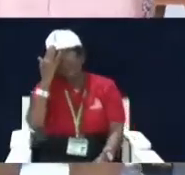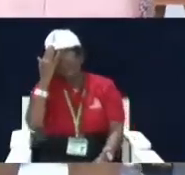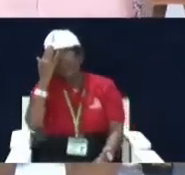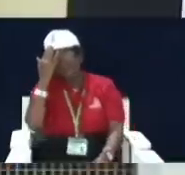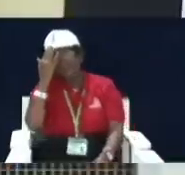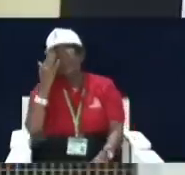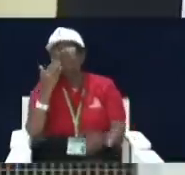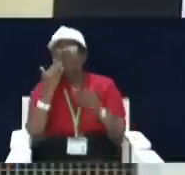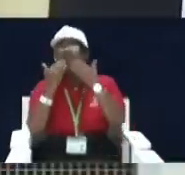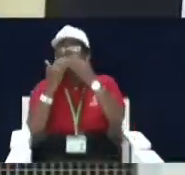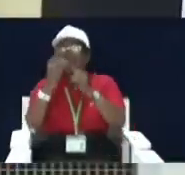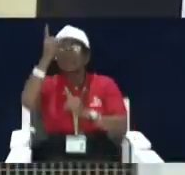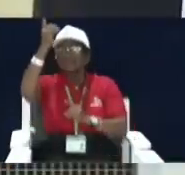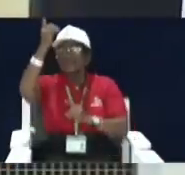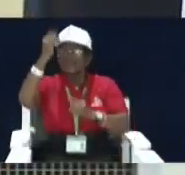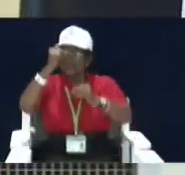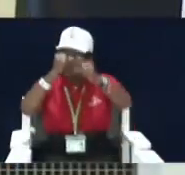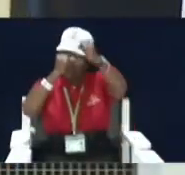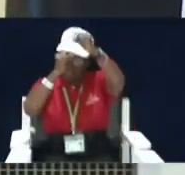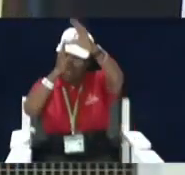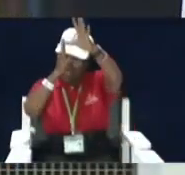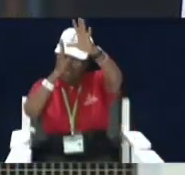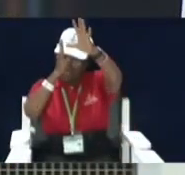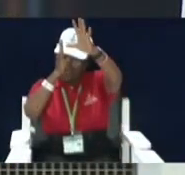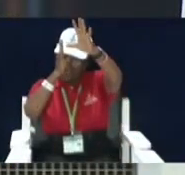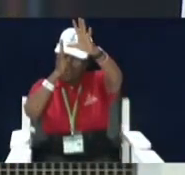Thank you, Daddy.